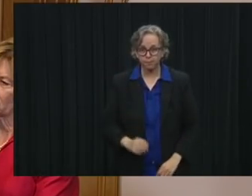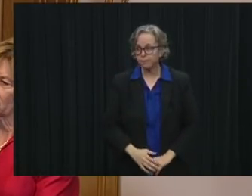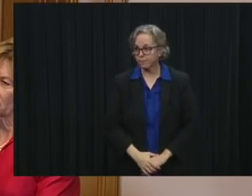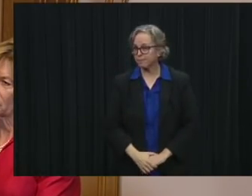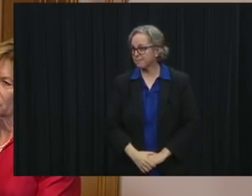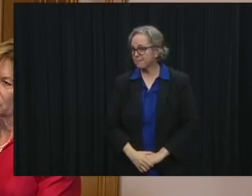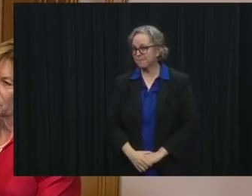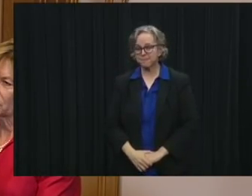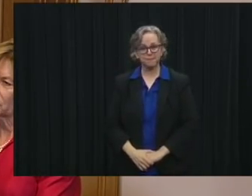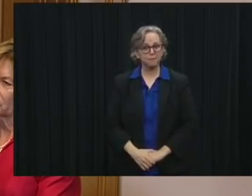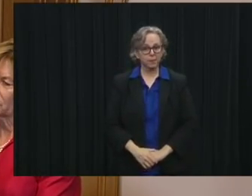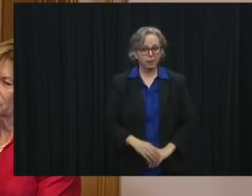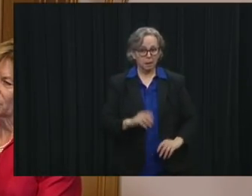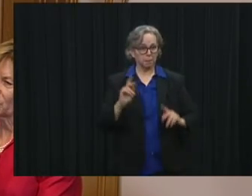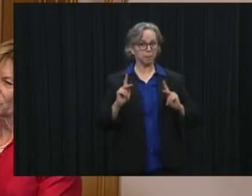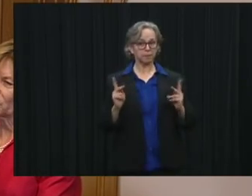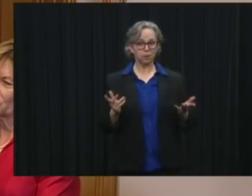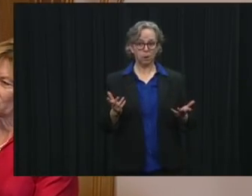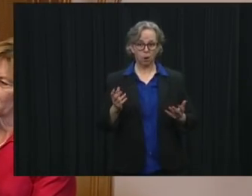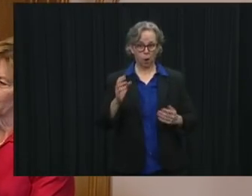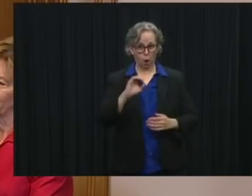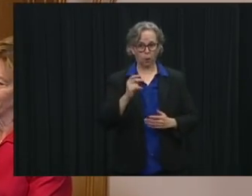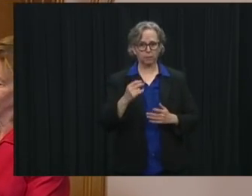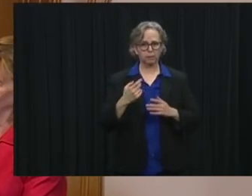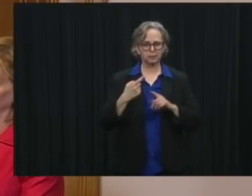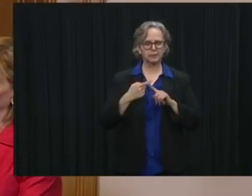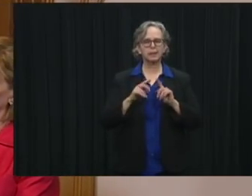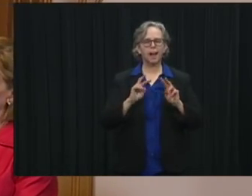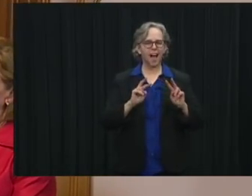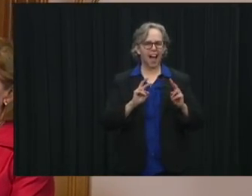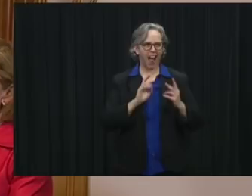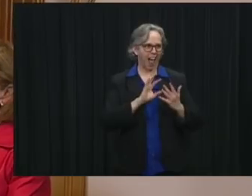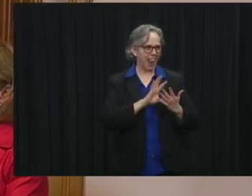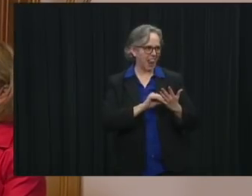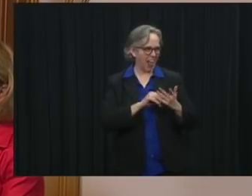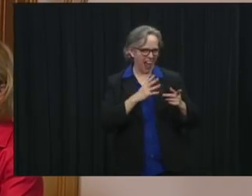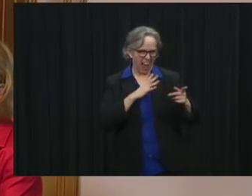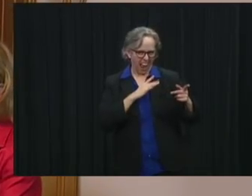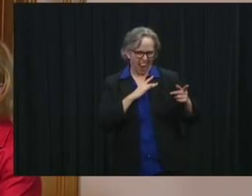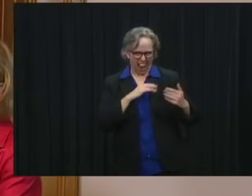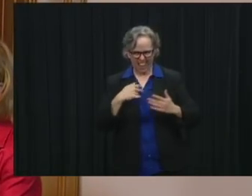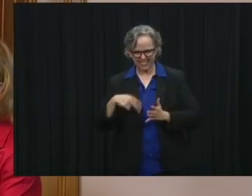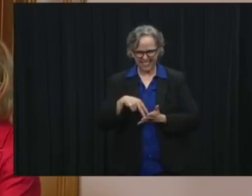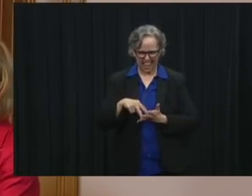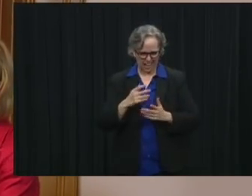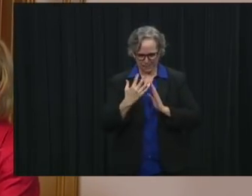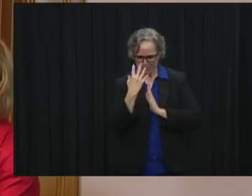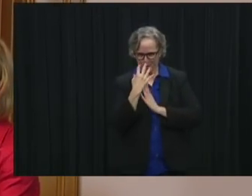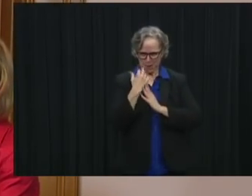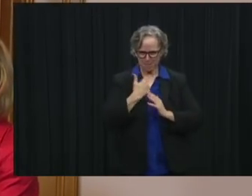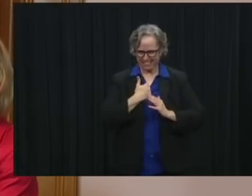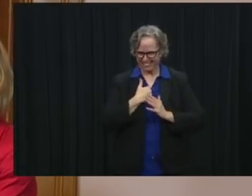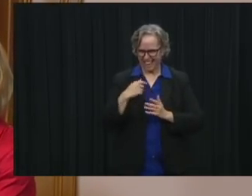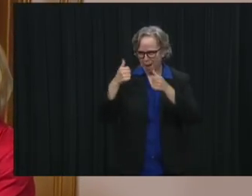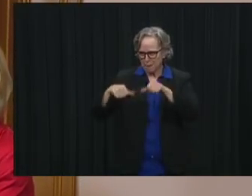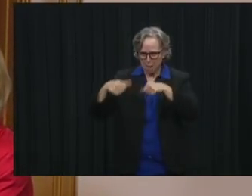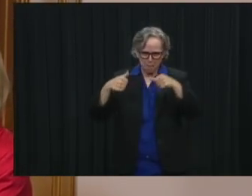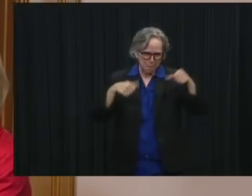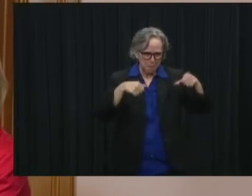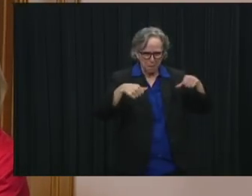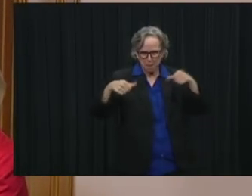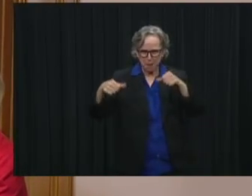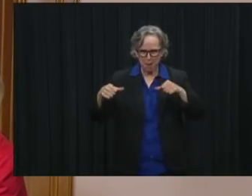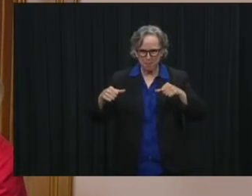are copying Charlie's dance, posting their own video doing the dance with this dance challenge on TikTok called